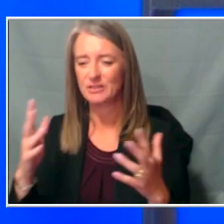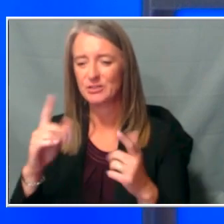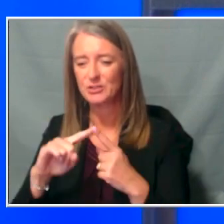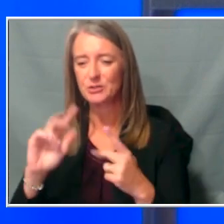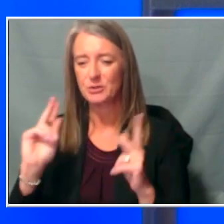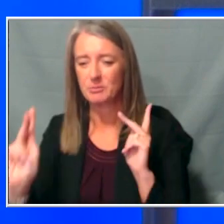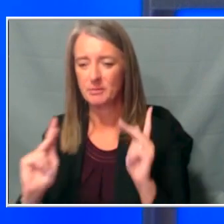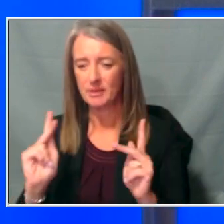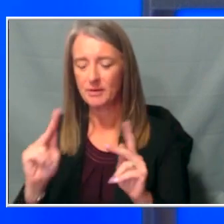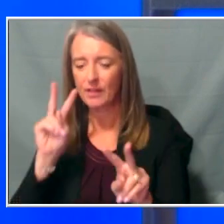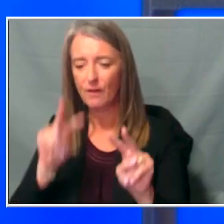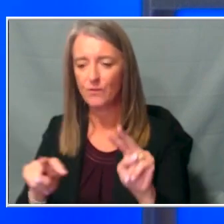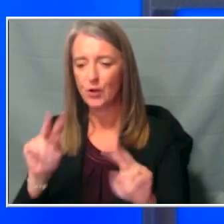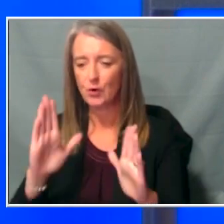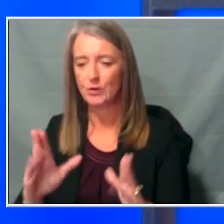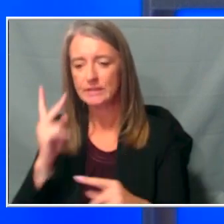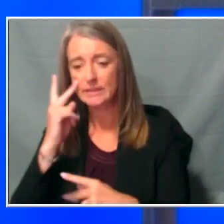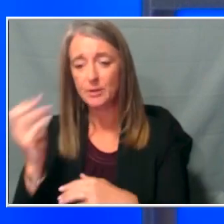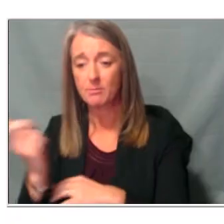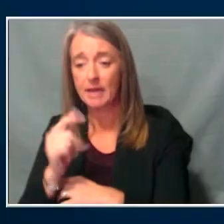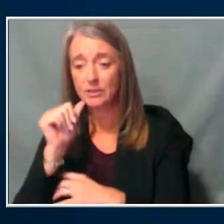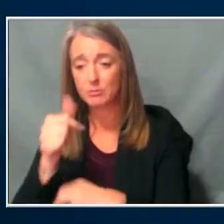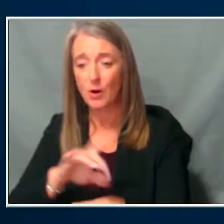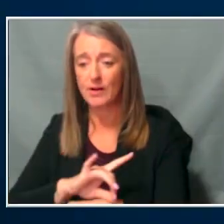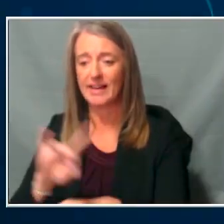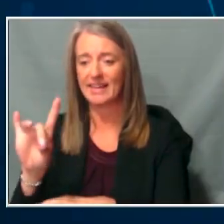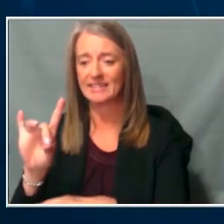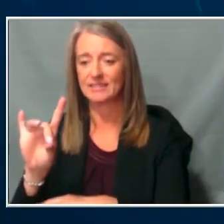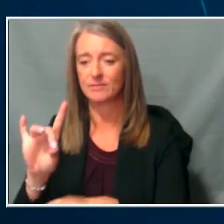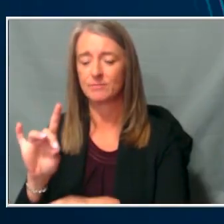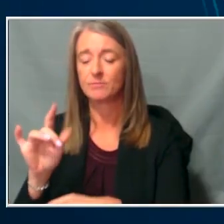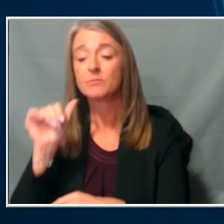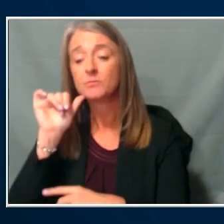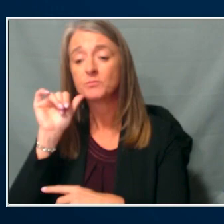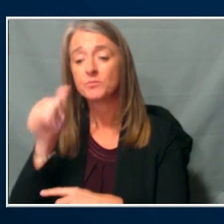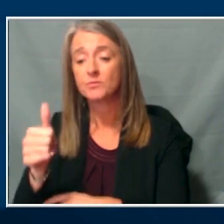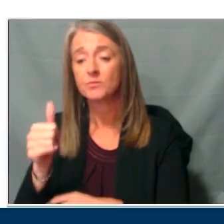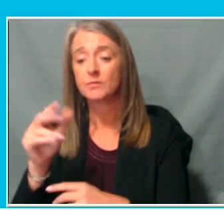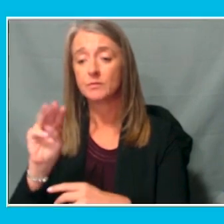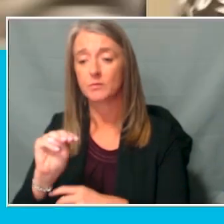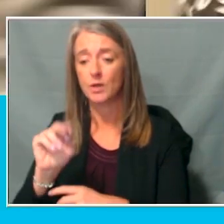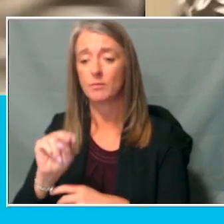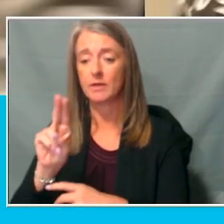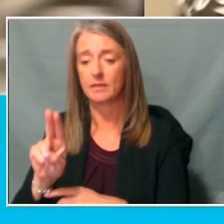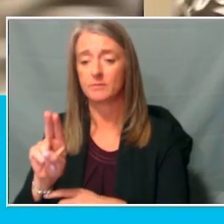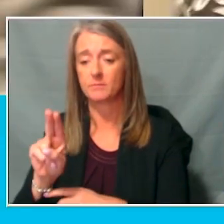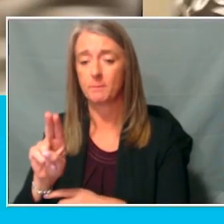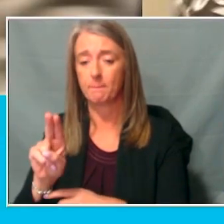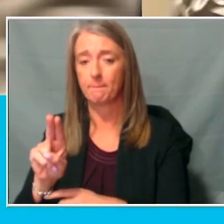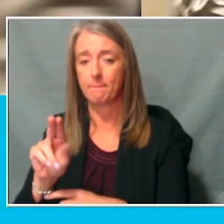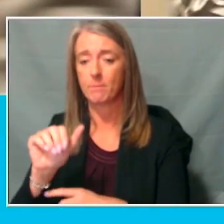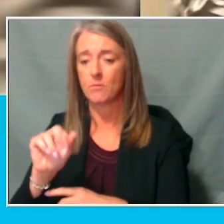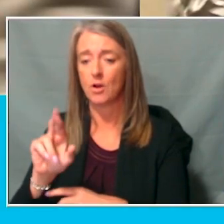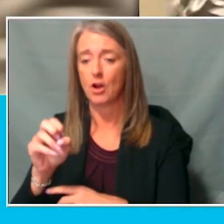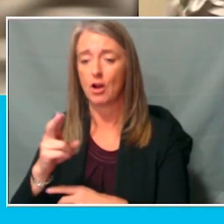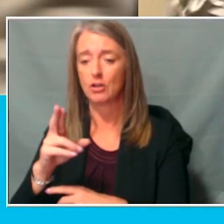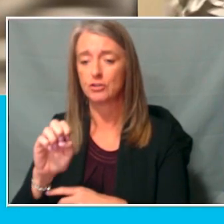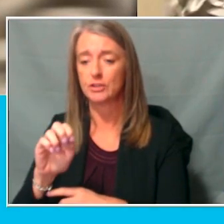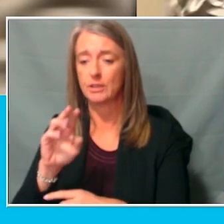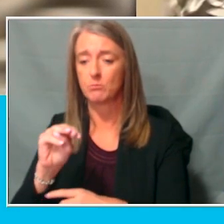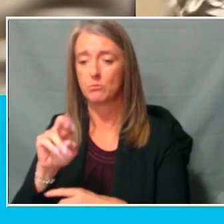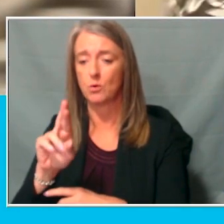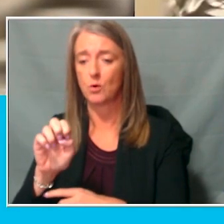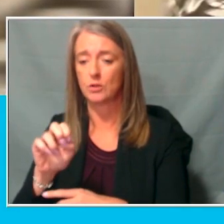and our viewers. We'll see you back here tomorrow at 8. Coming up tomorrow on the Morning Medical Update, Archie Moore's doctor called